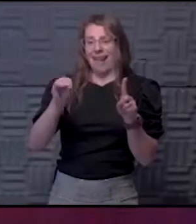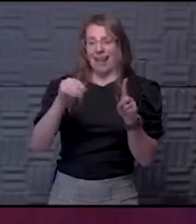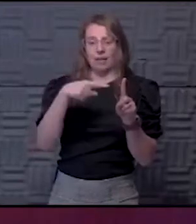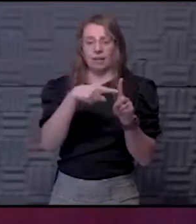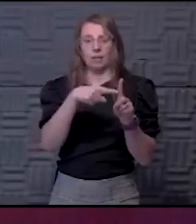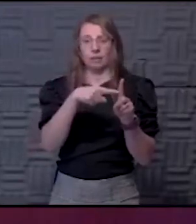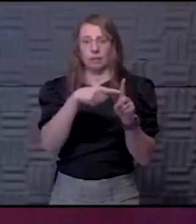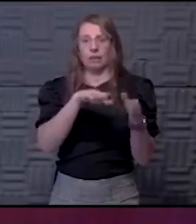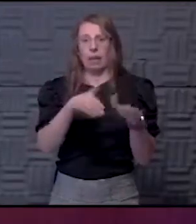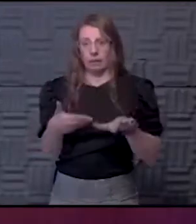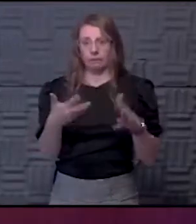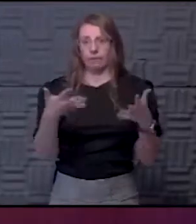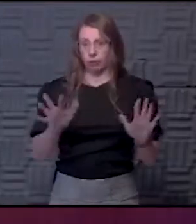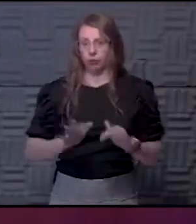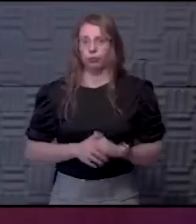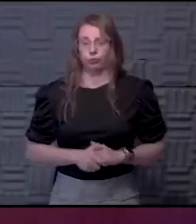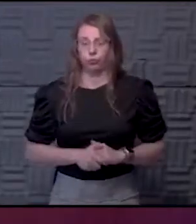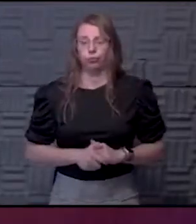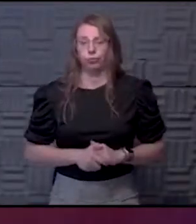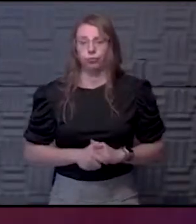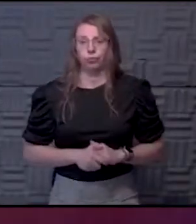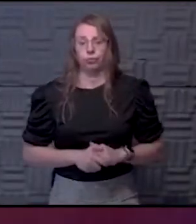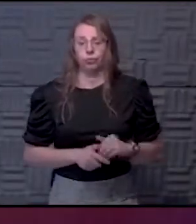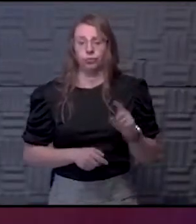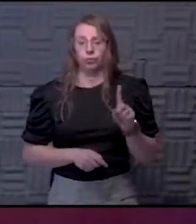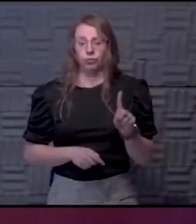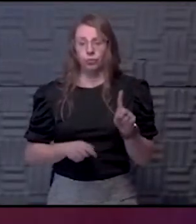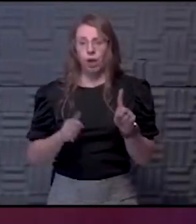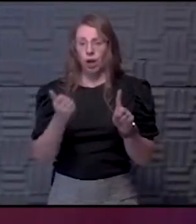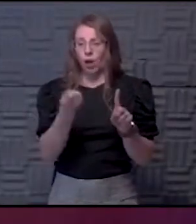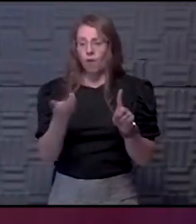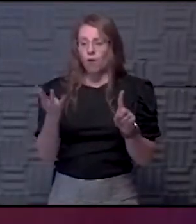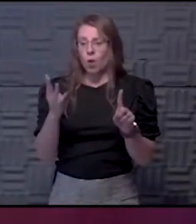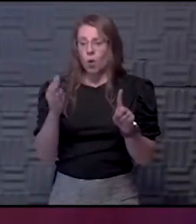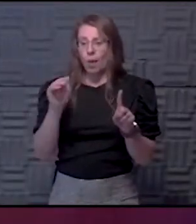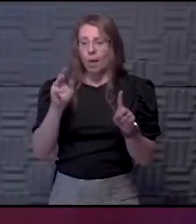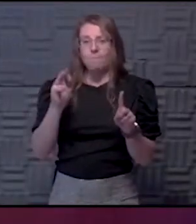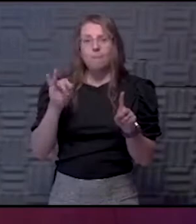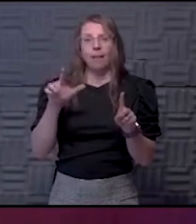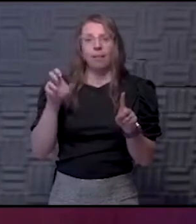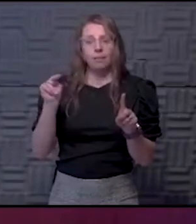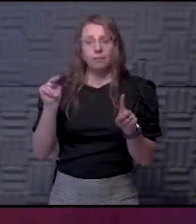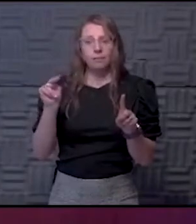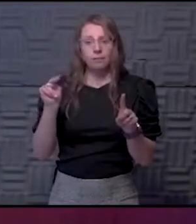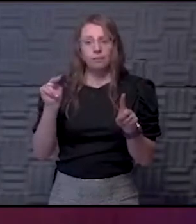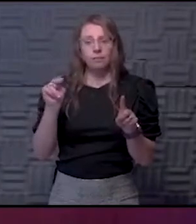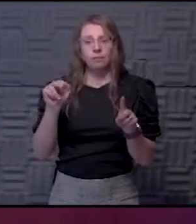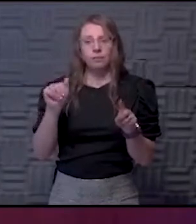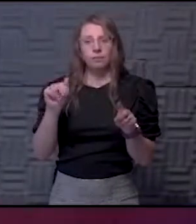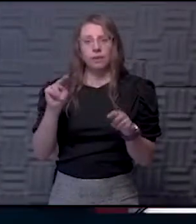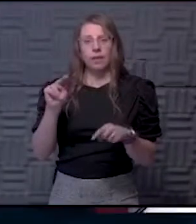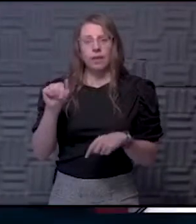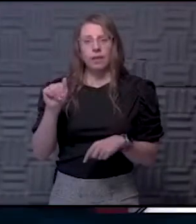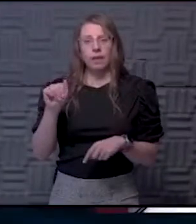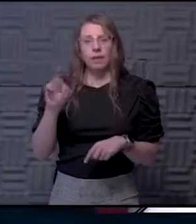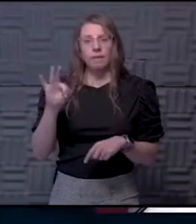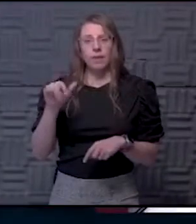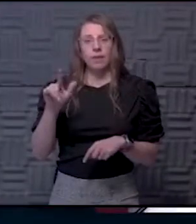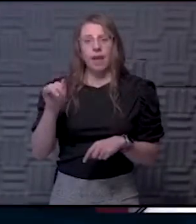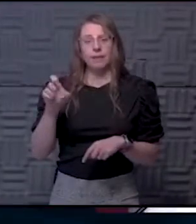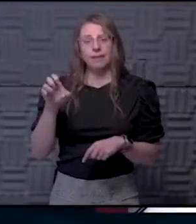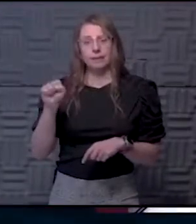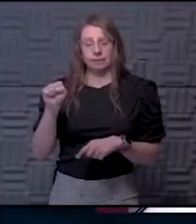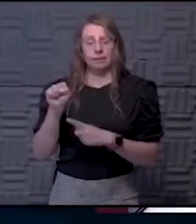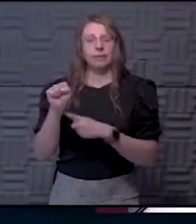has died, and 1 in a couple million has anaphylaxis that can be treated. Mm-hmm.